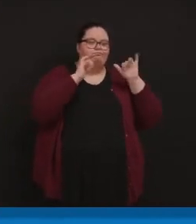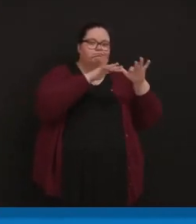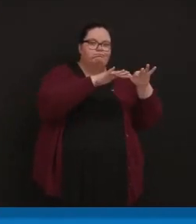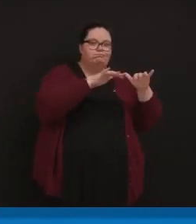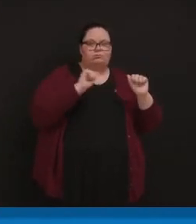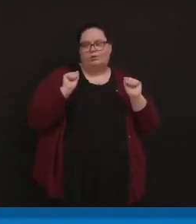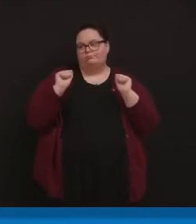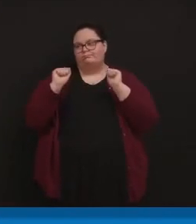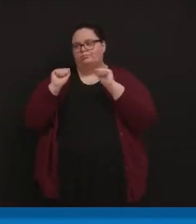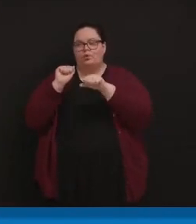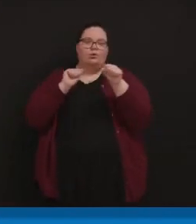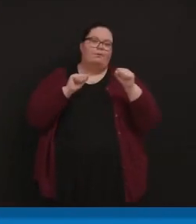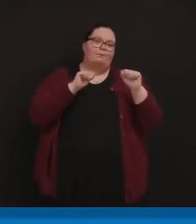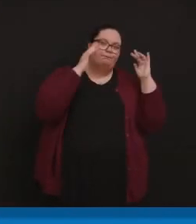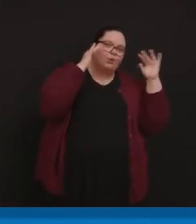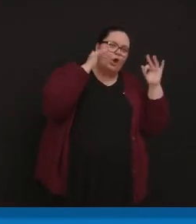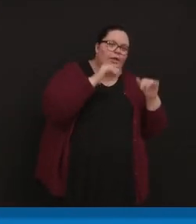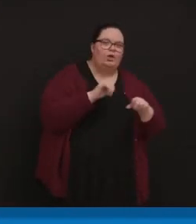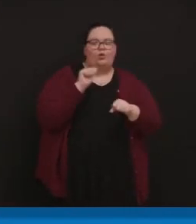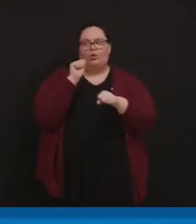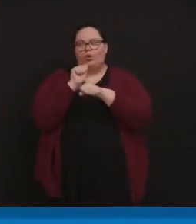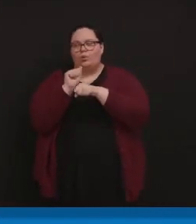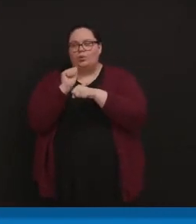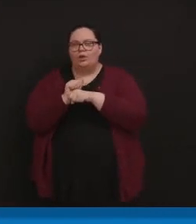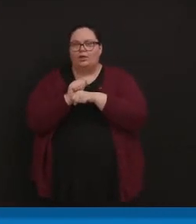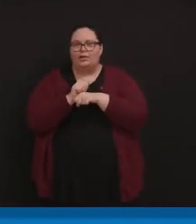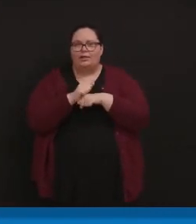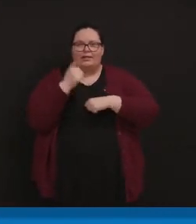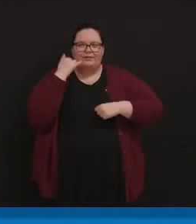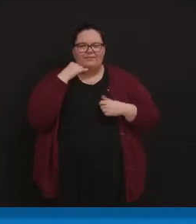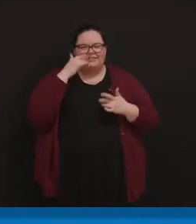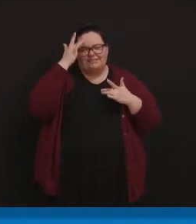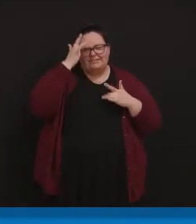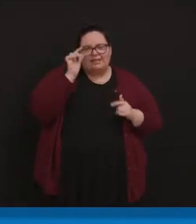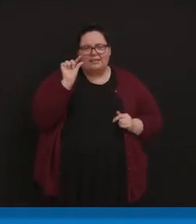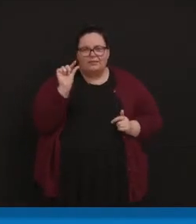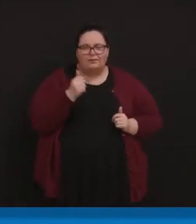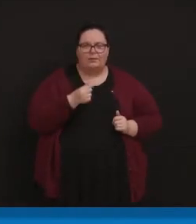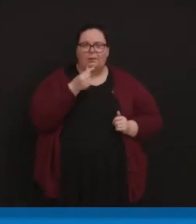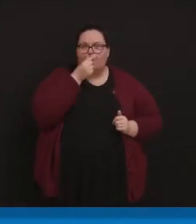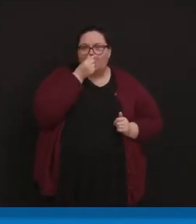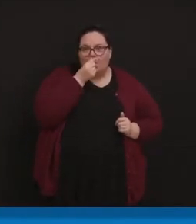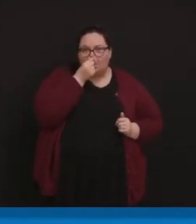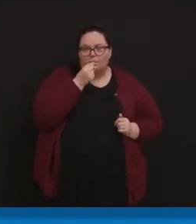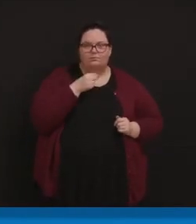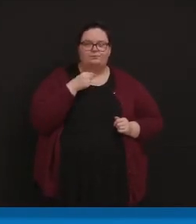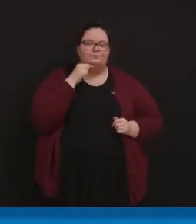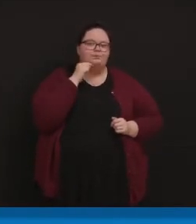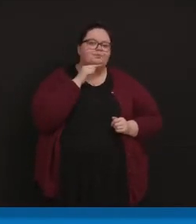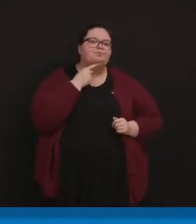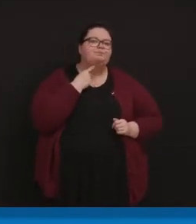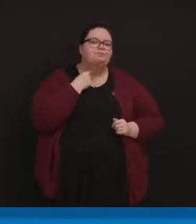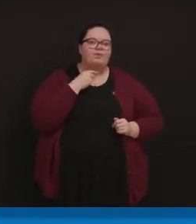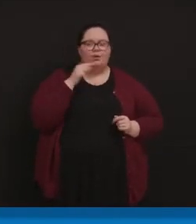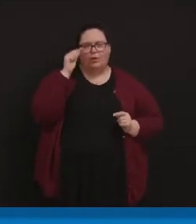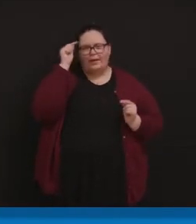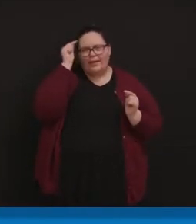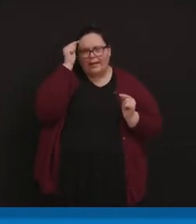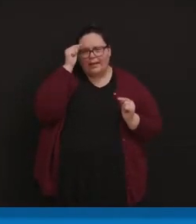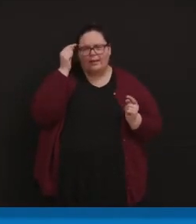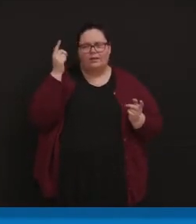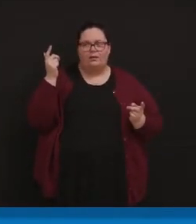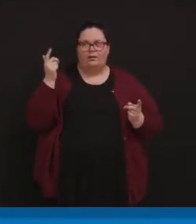settings with symptoms. So we're trying to message that people need to get tested even if they have very mild symptoms. Because once these cases